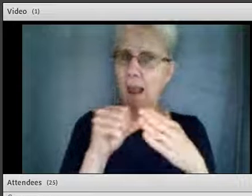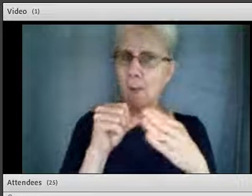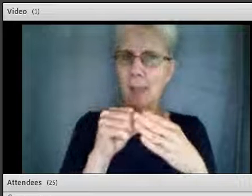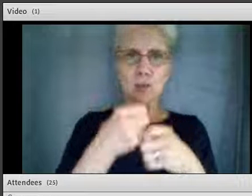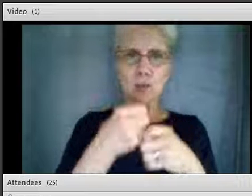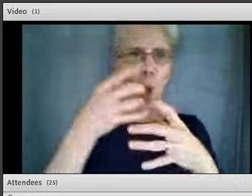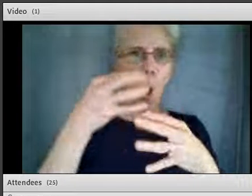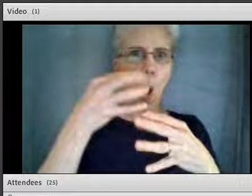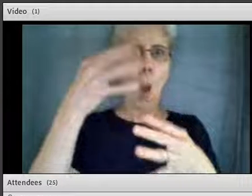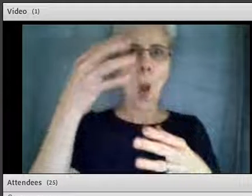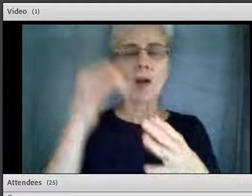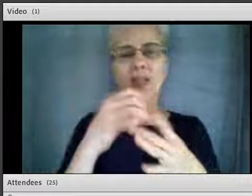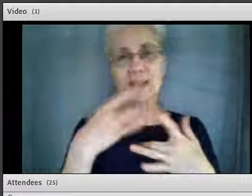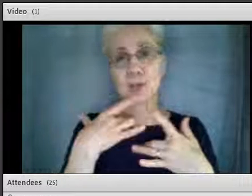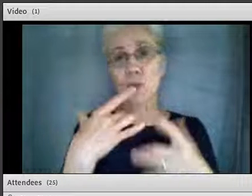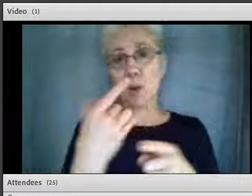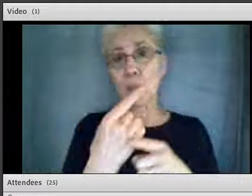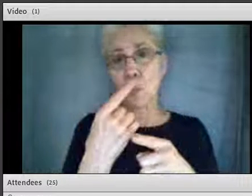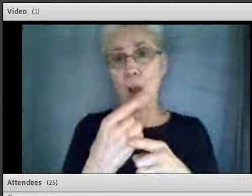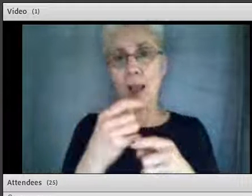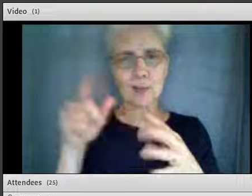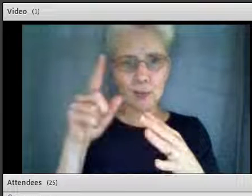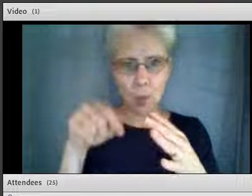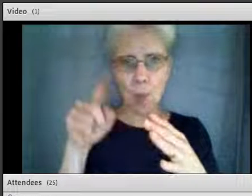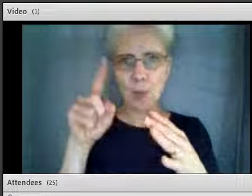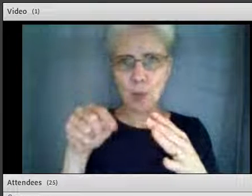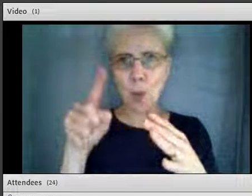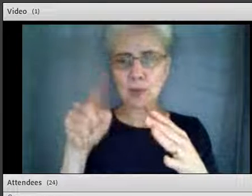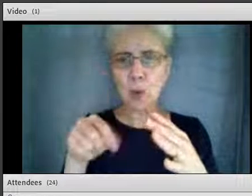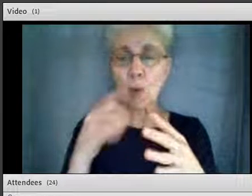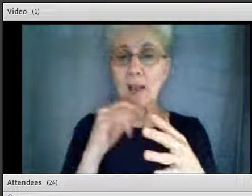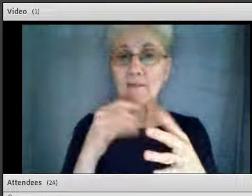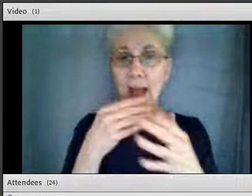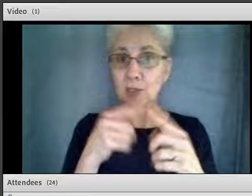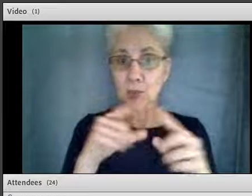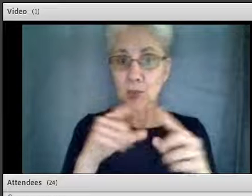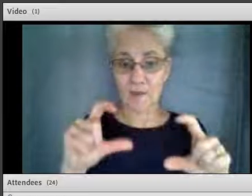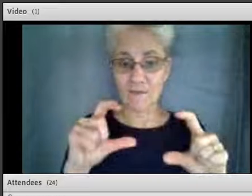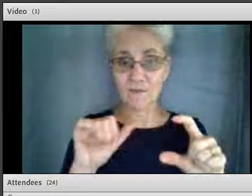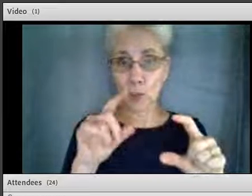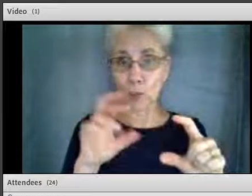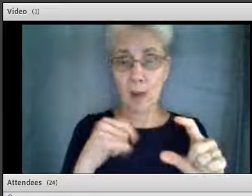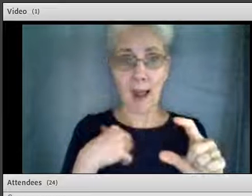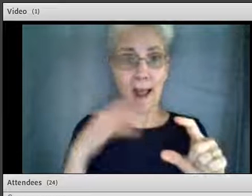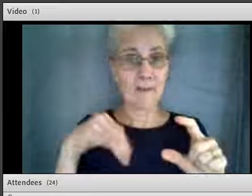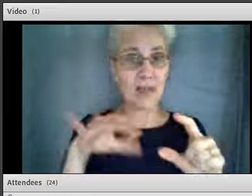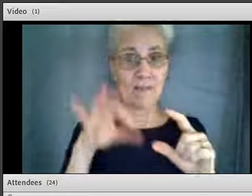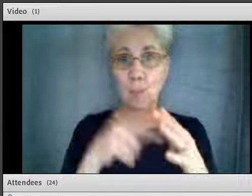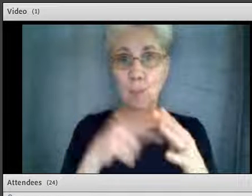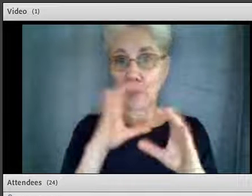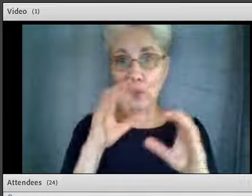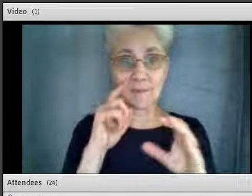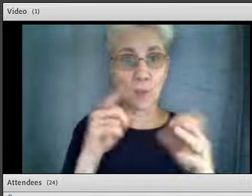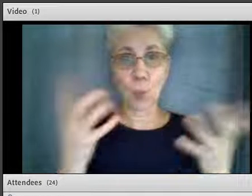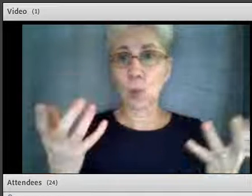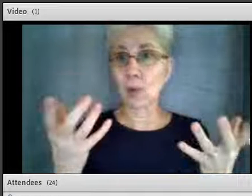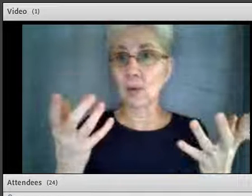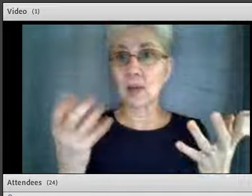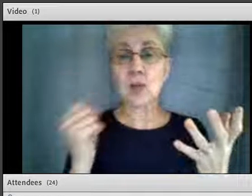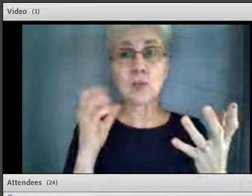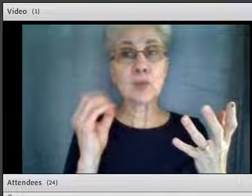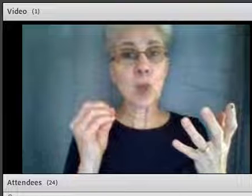scroll through the page. If I get to your footer, I have not found what I'm looking for. So your footer is